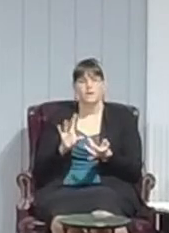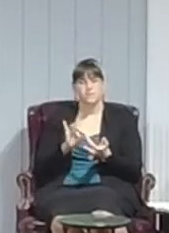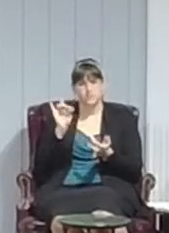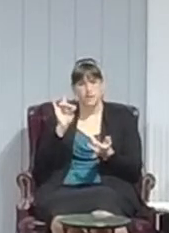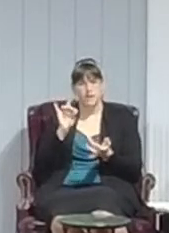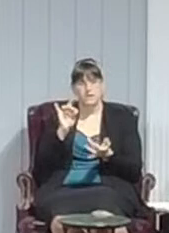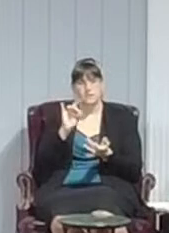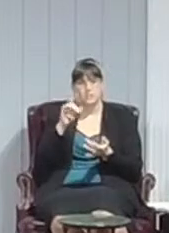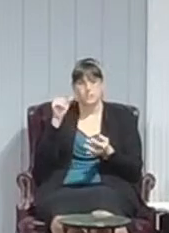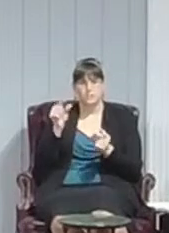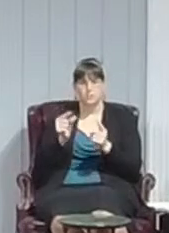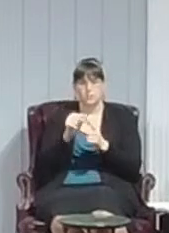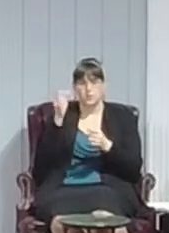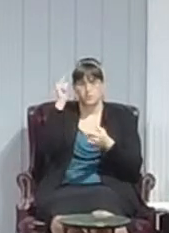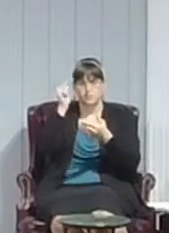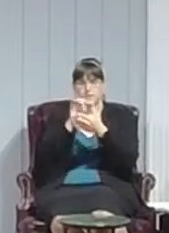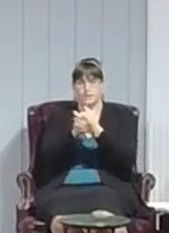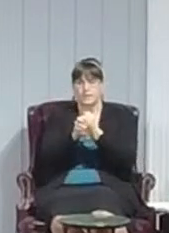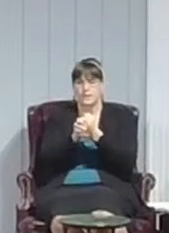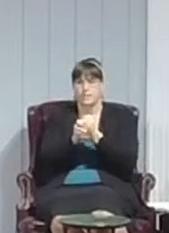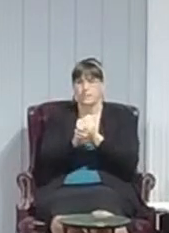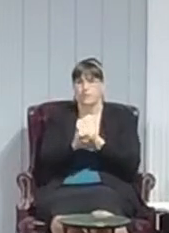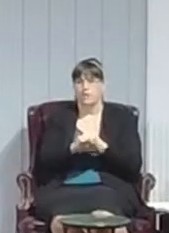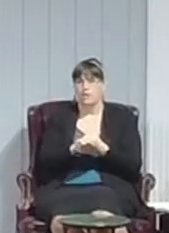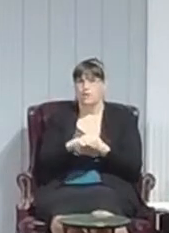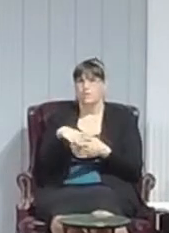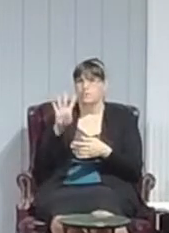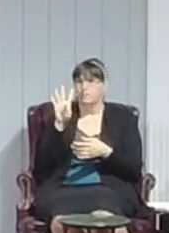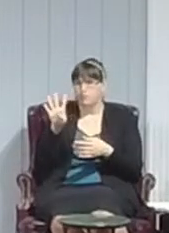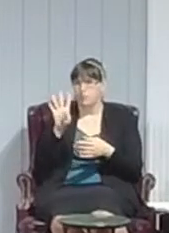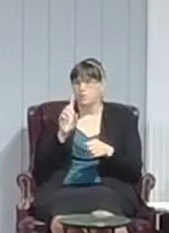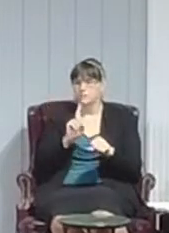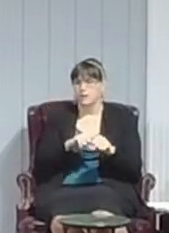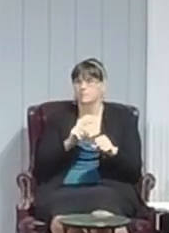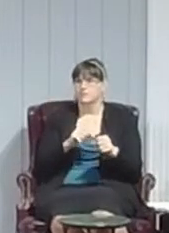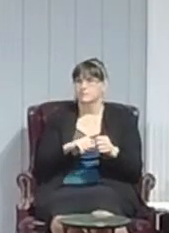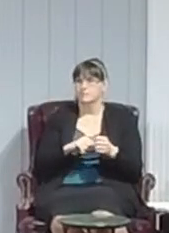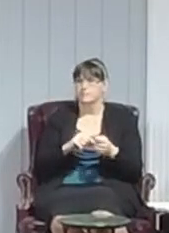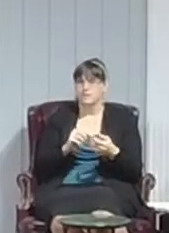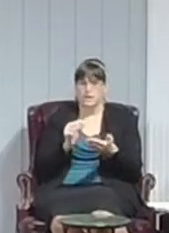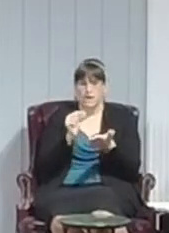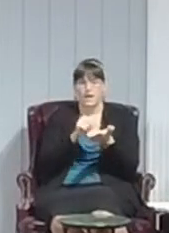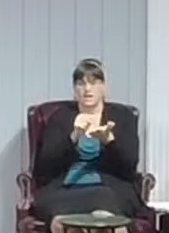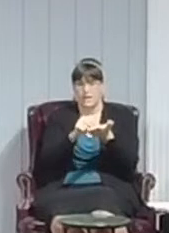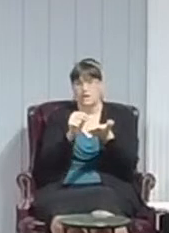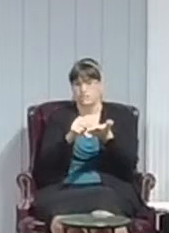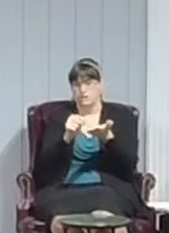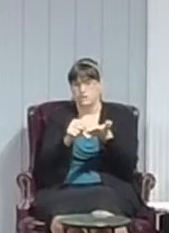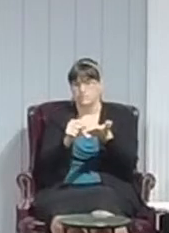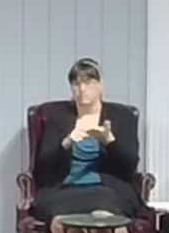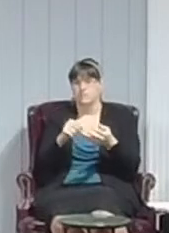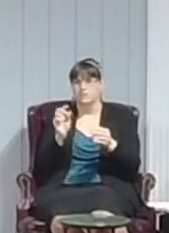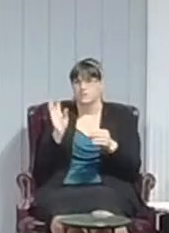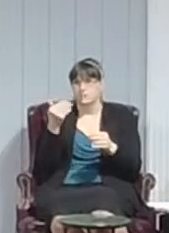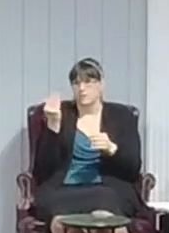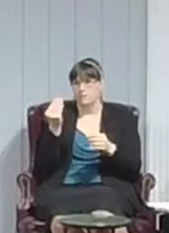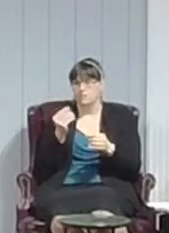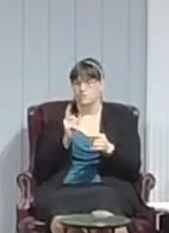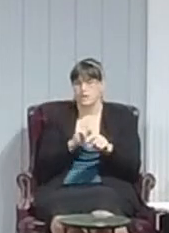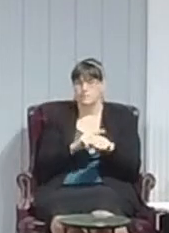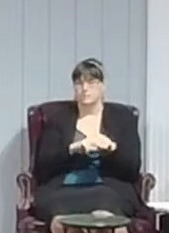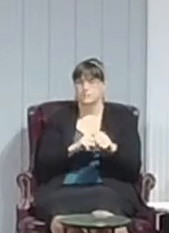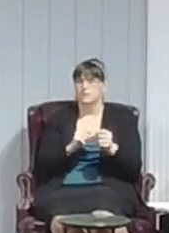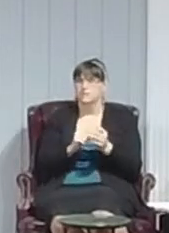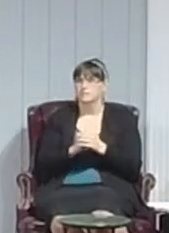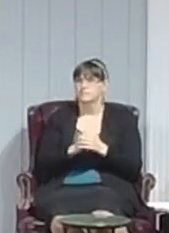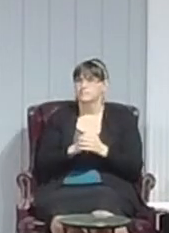some form of believe at least four times. I counted it several times. You know, sometimes you dismiss. I find it at least four times, the word